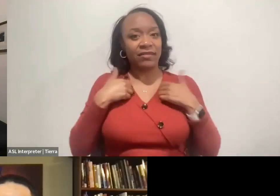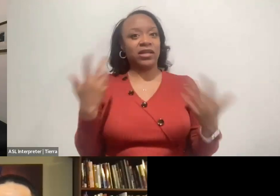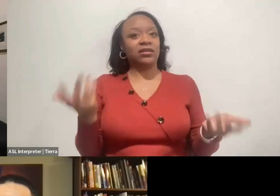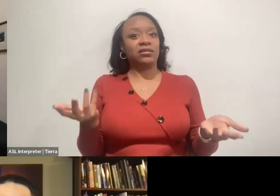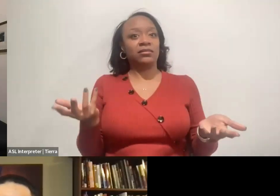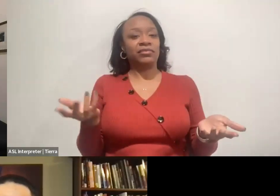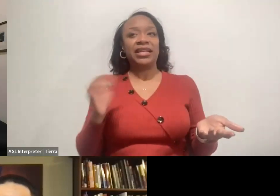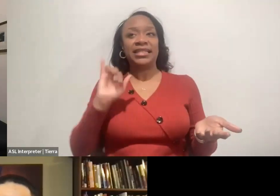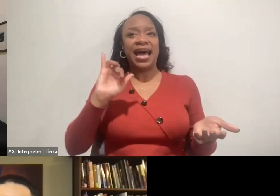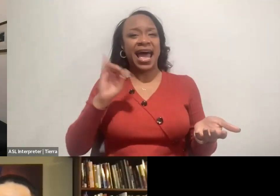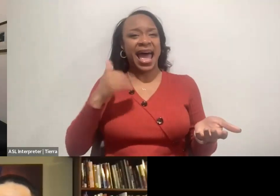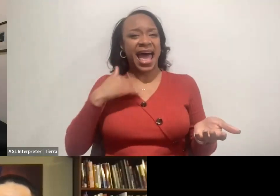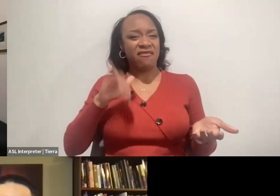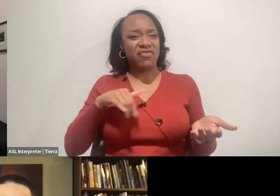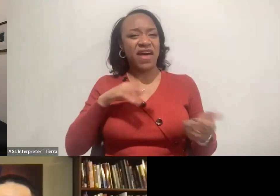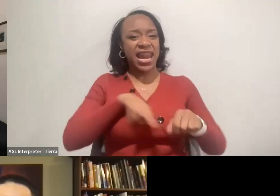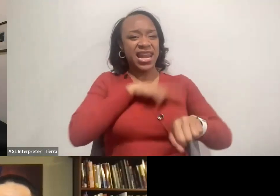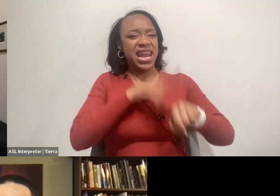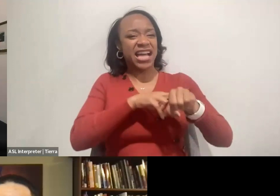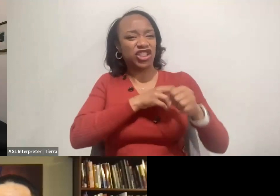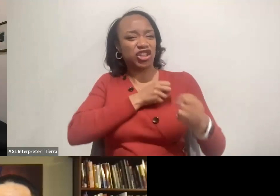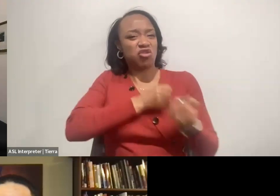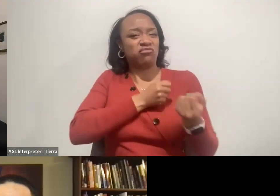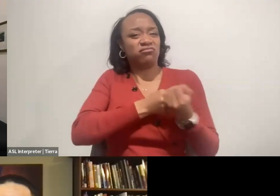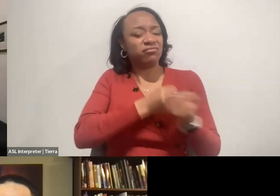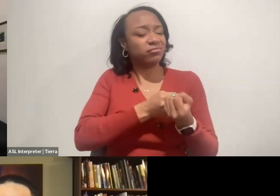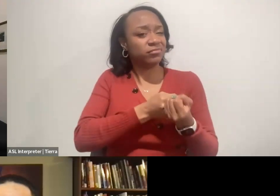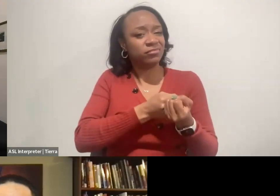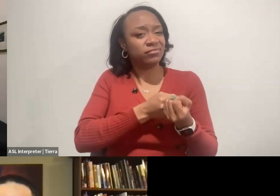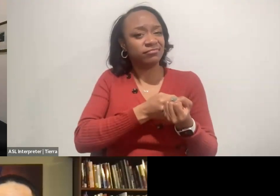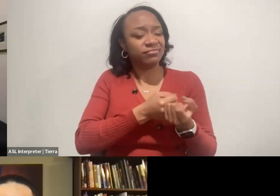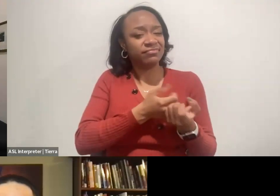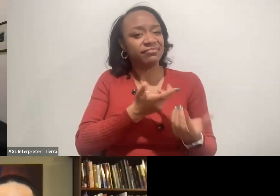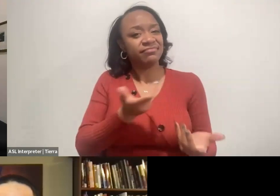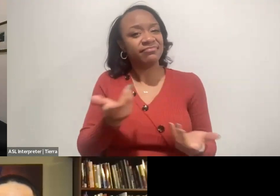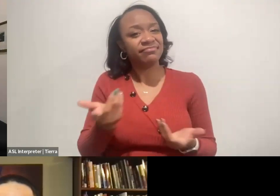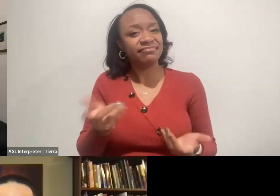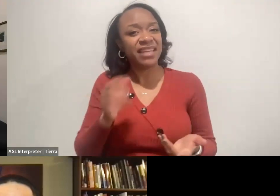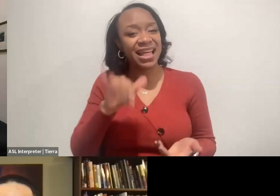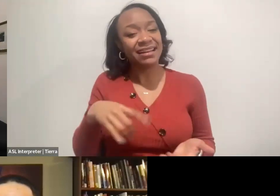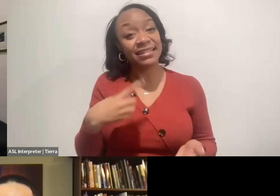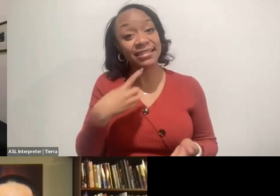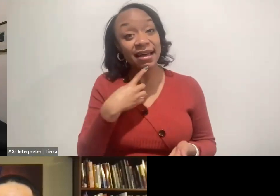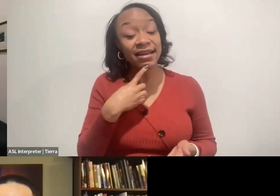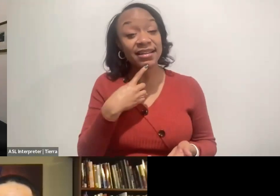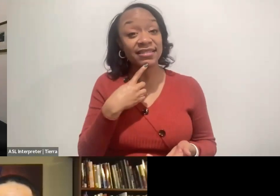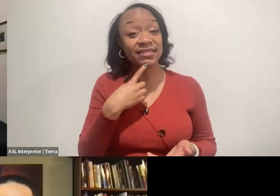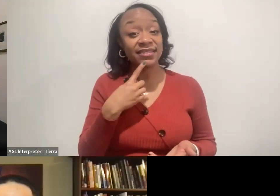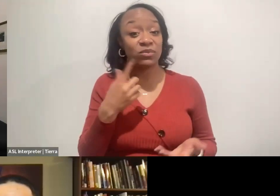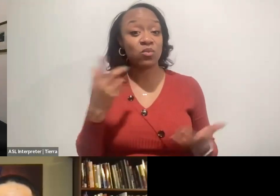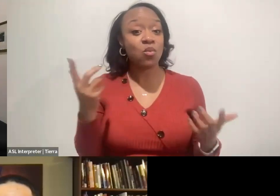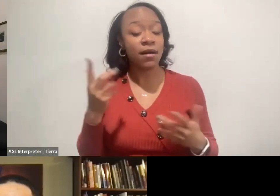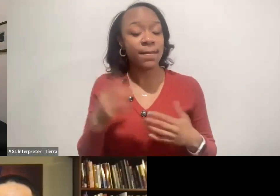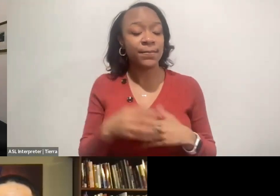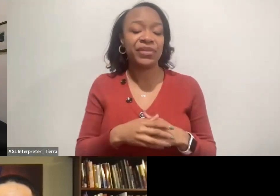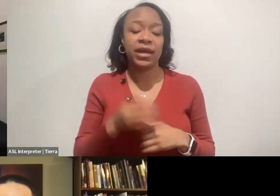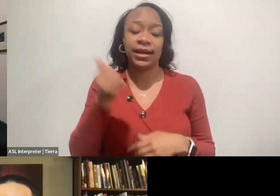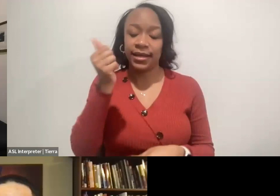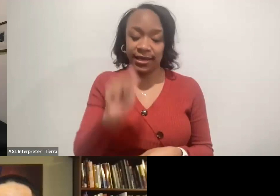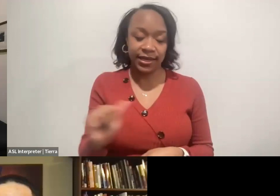of nationalism that comes to the fore that says, in effect, that